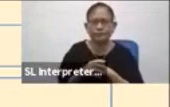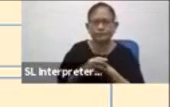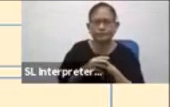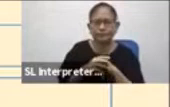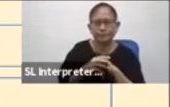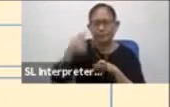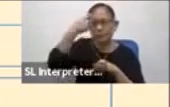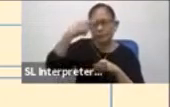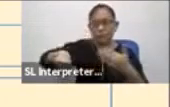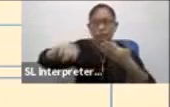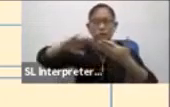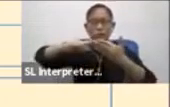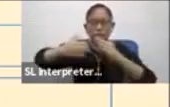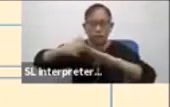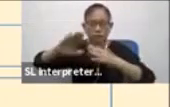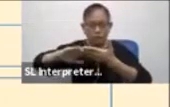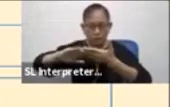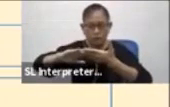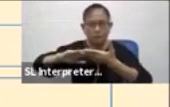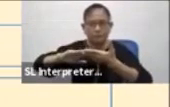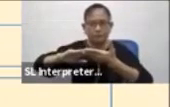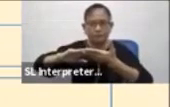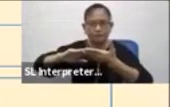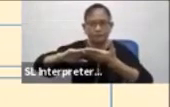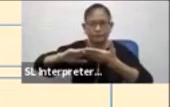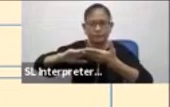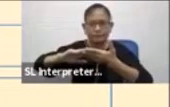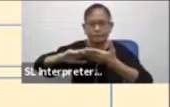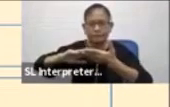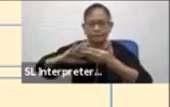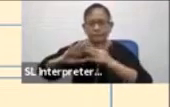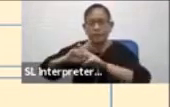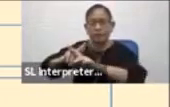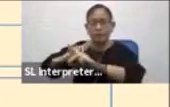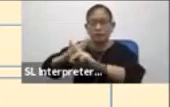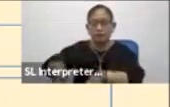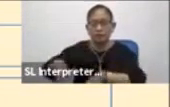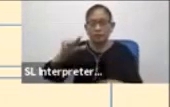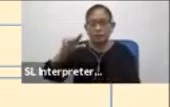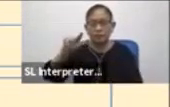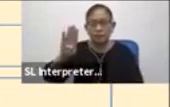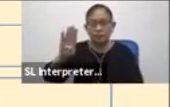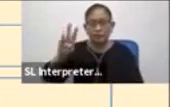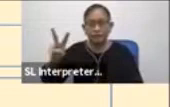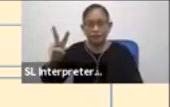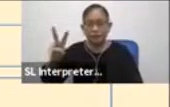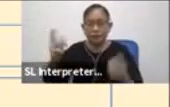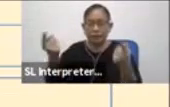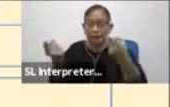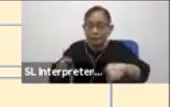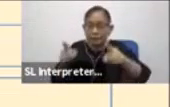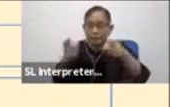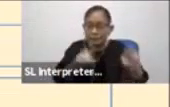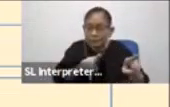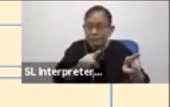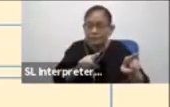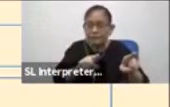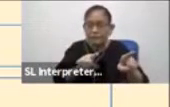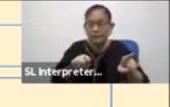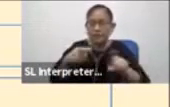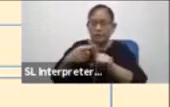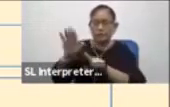For the community response, the response on GBV cases from the